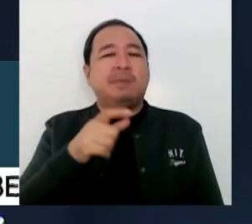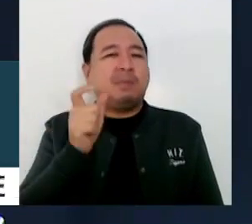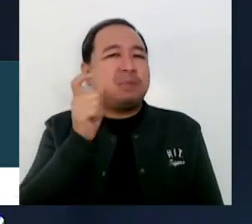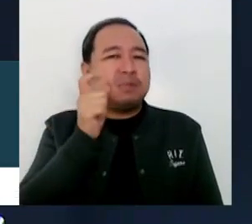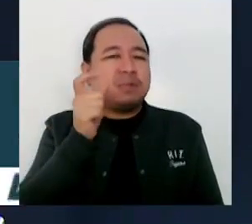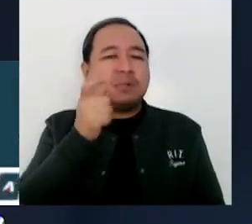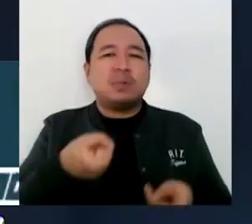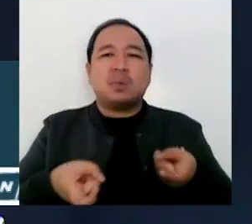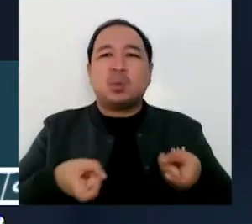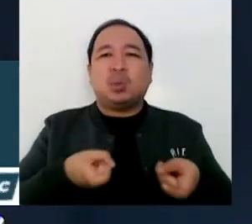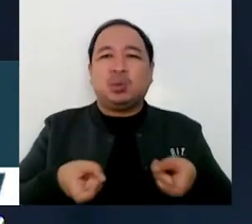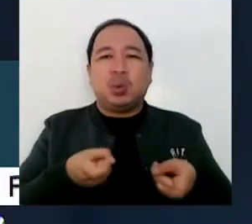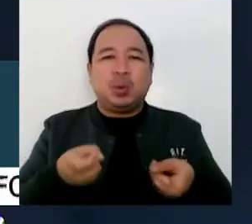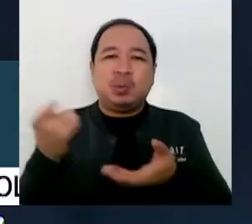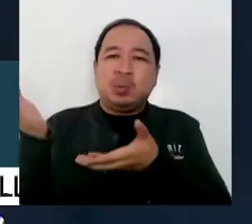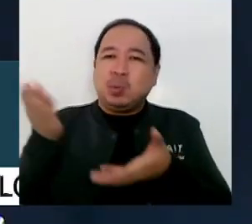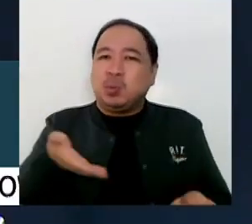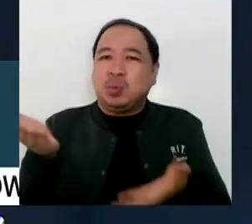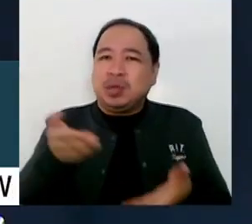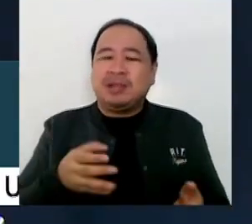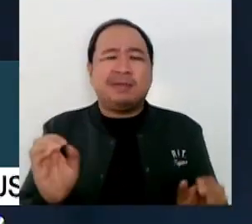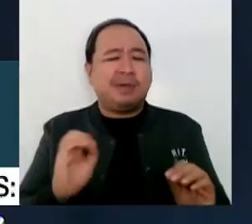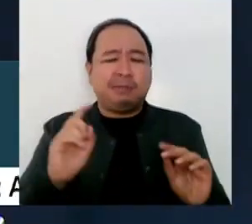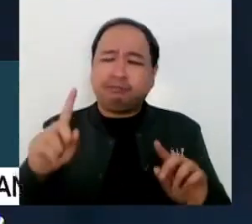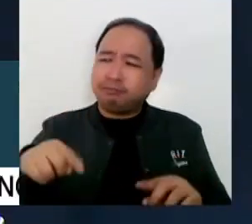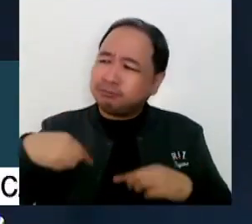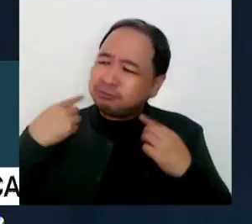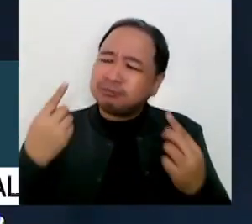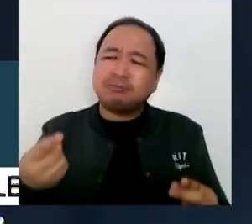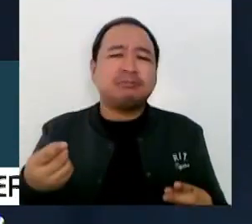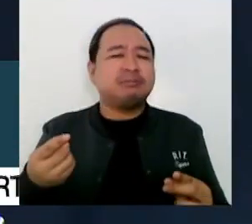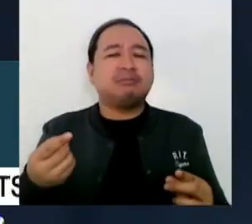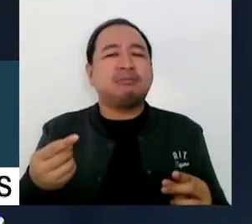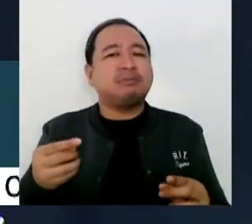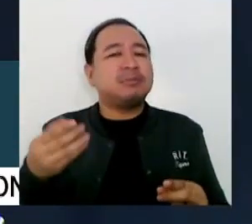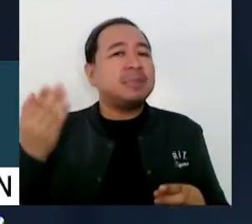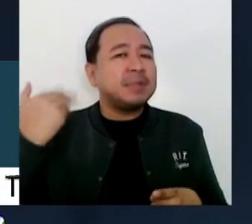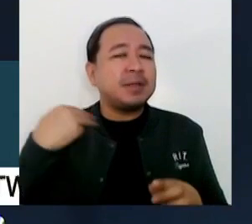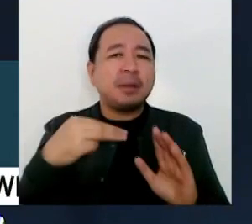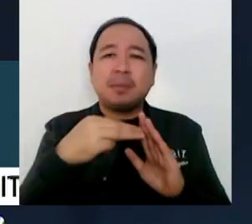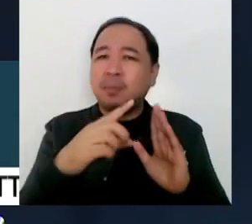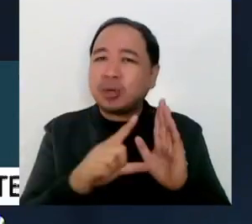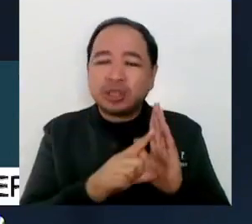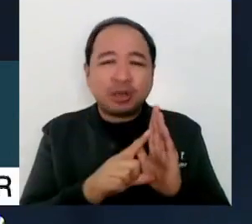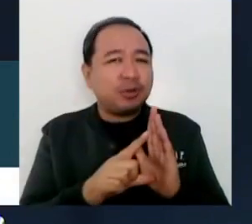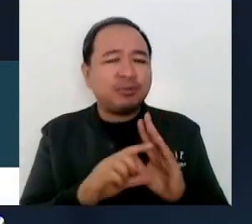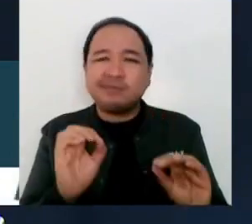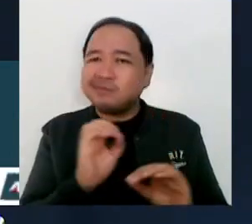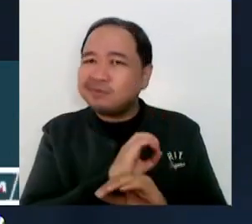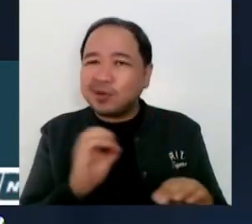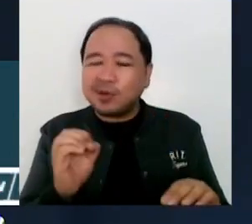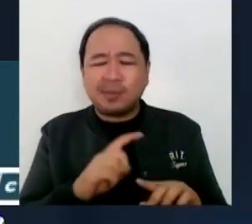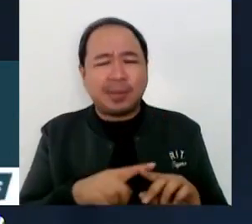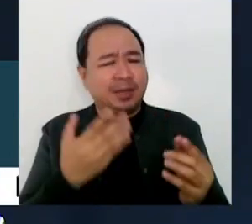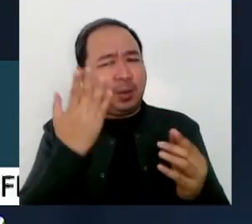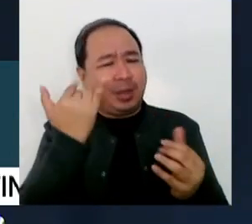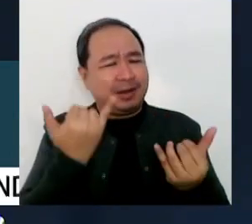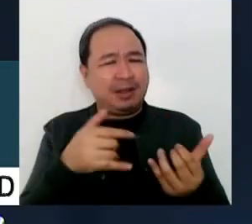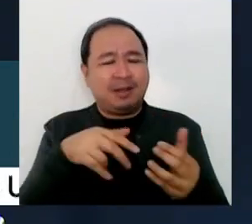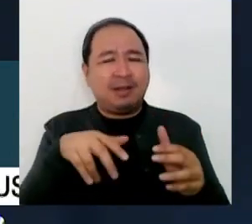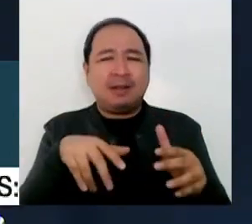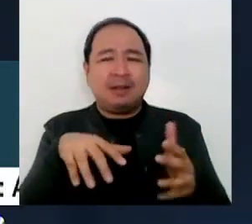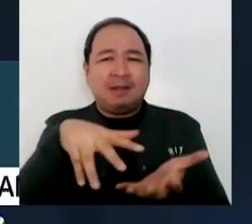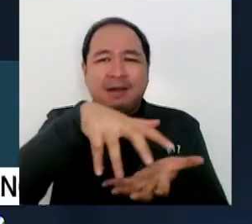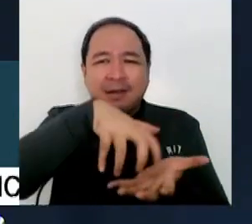monopolyo. Walang ganito kahit noong panahon pa ng martial law dictatorship. Every day that we let